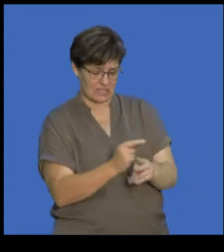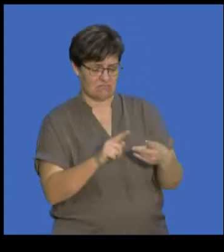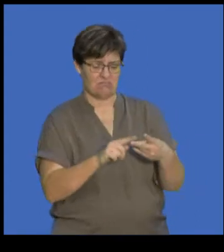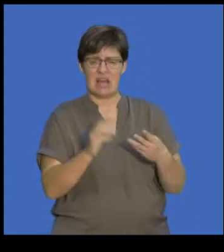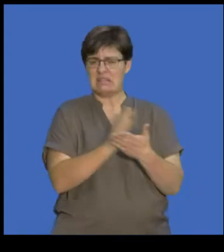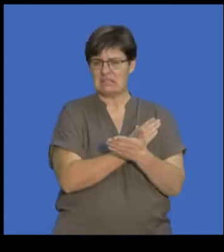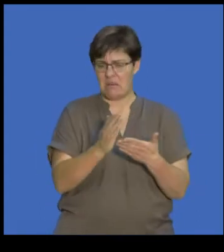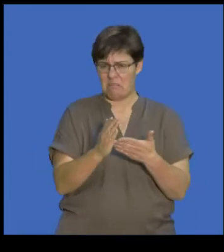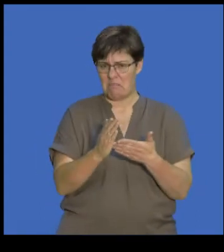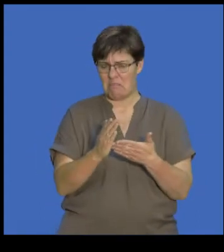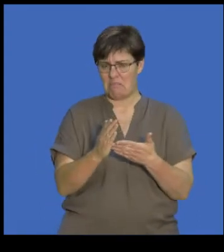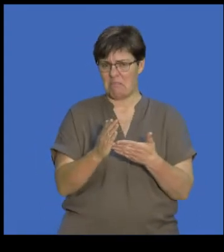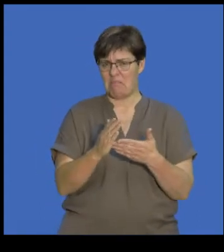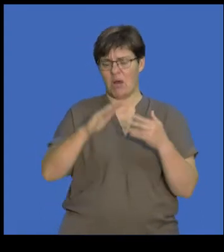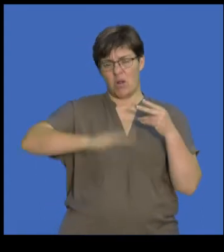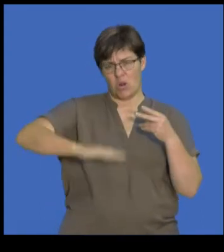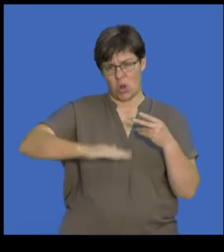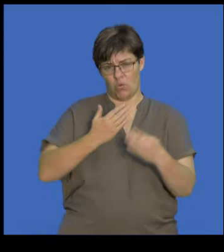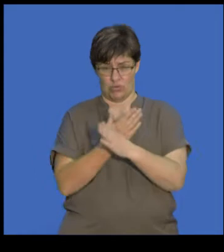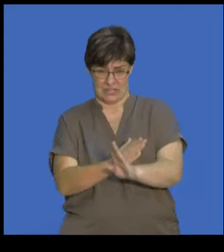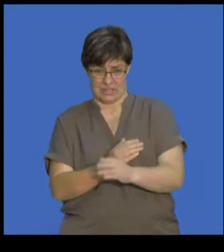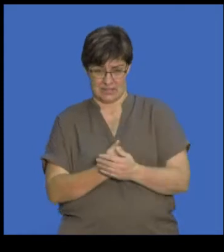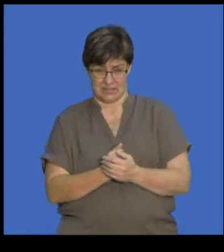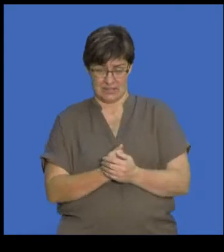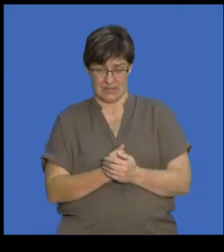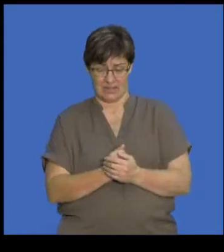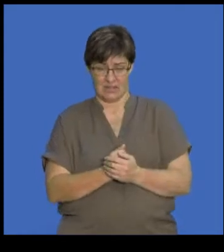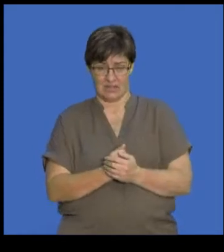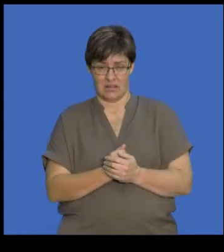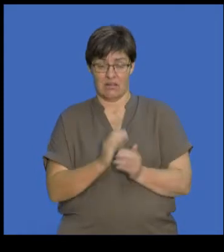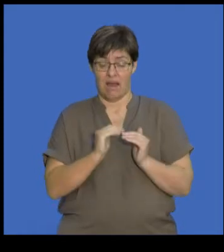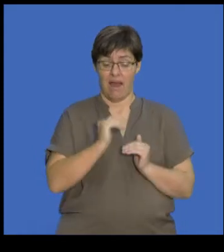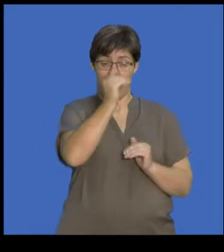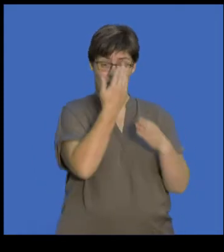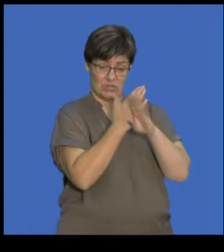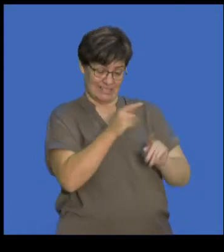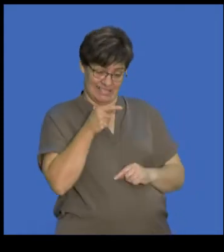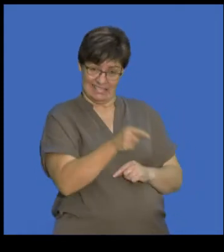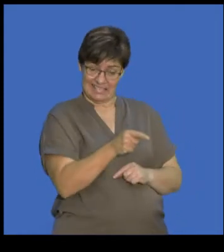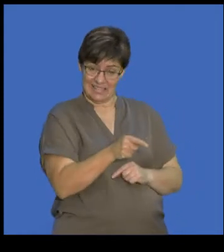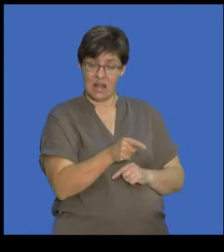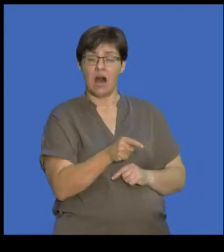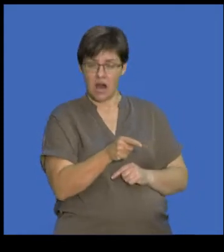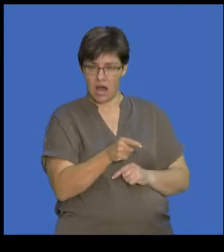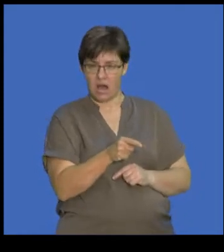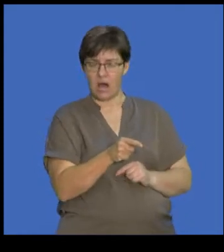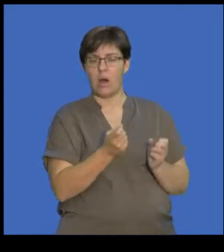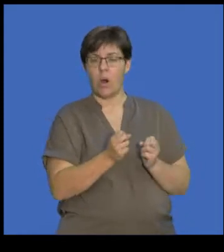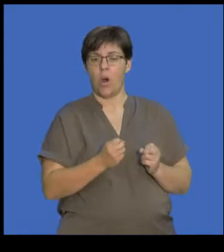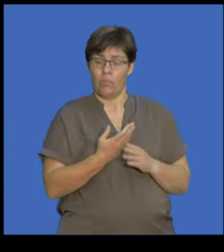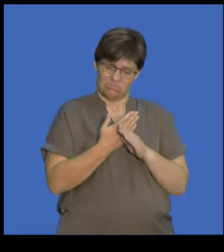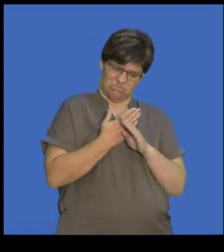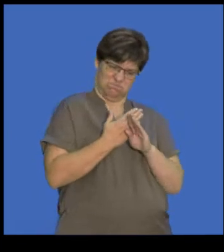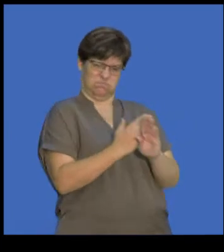offer, some conductors, they offer low resistance. Those that offer high resistance actually have got greater